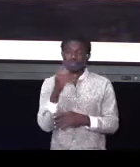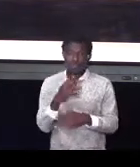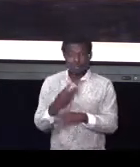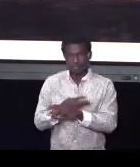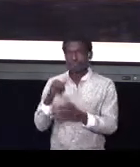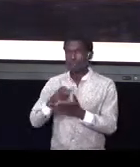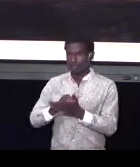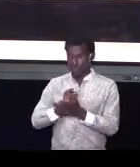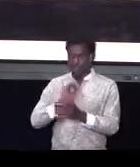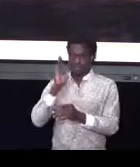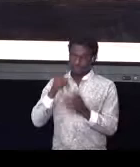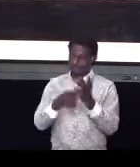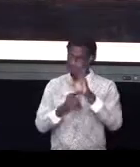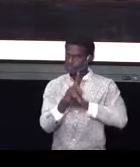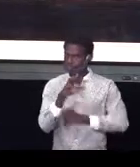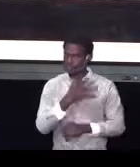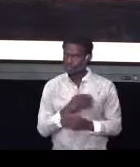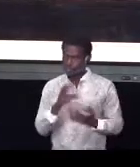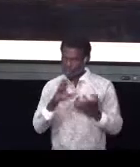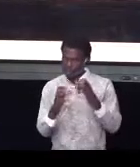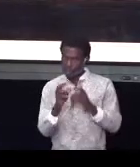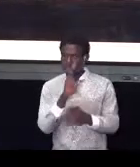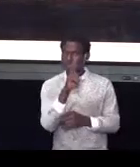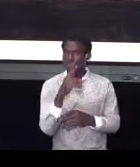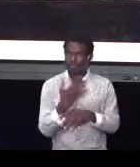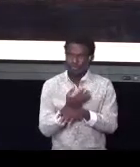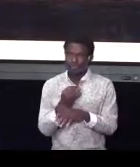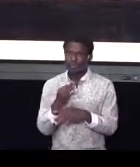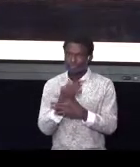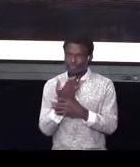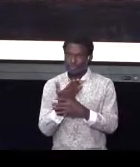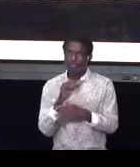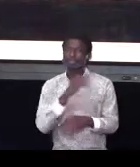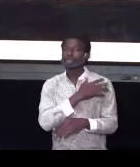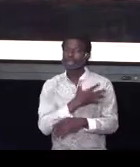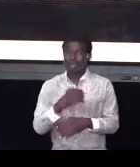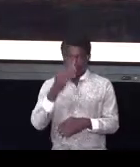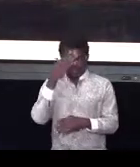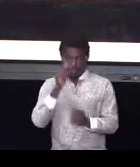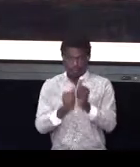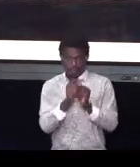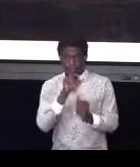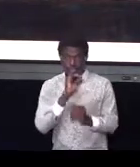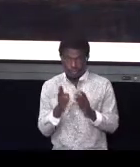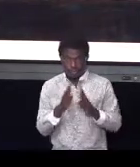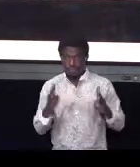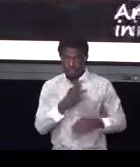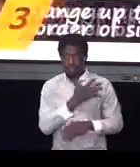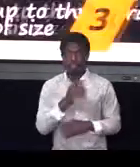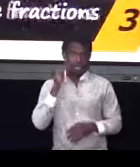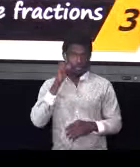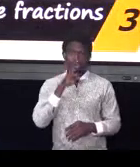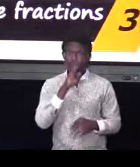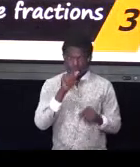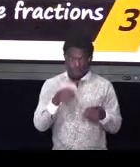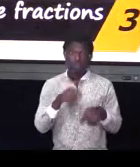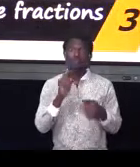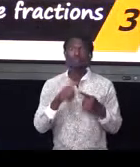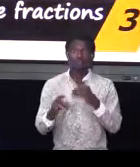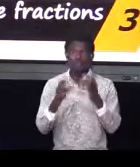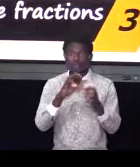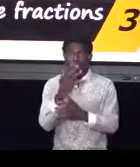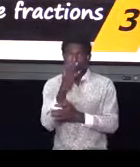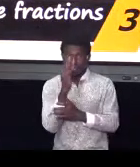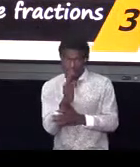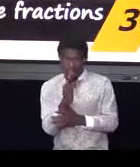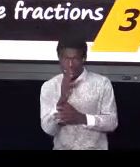using the method that I will show you. You should be able to compare 2 fractions and determine which one is bigger. You should also be able to